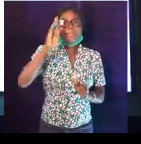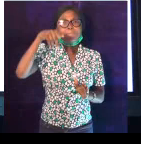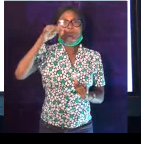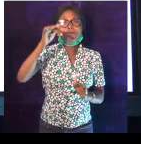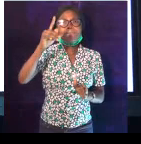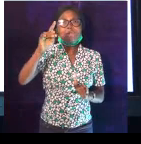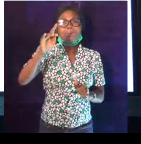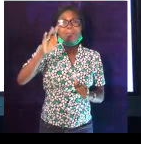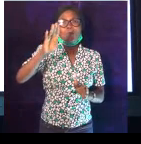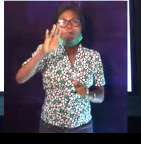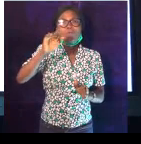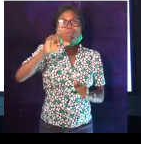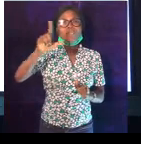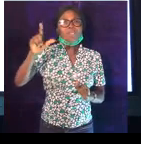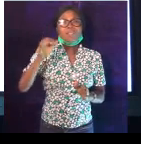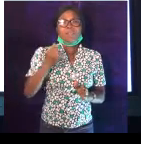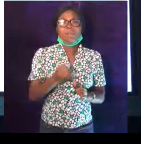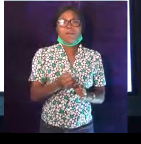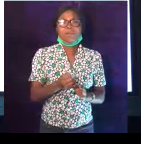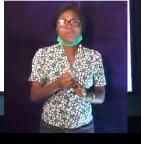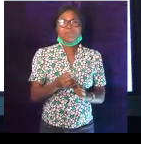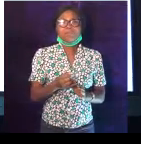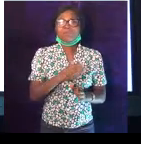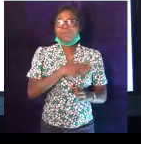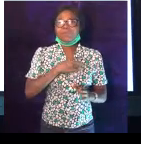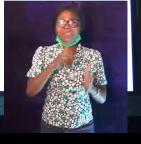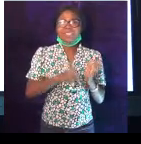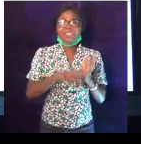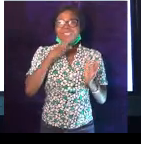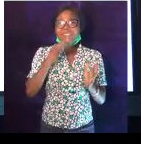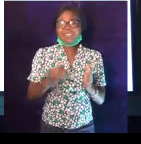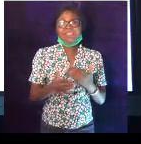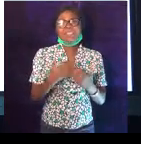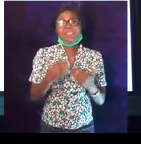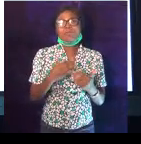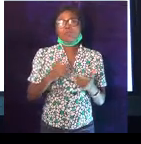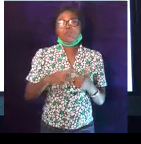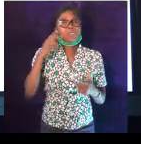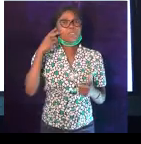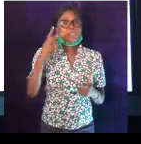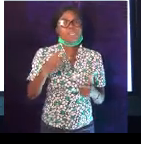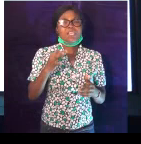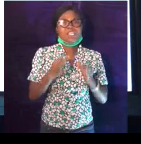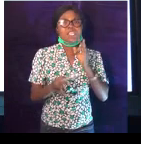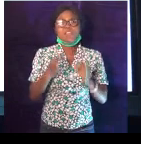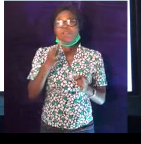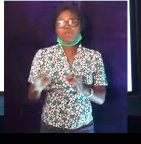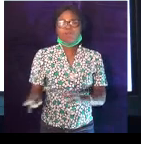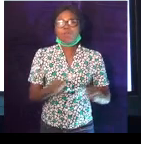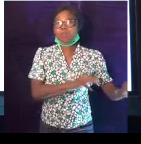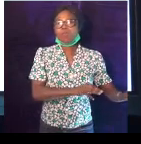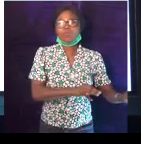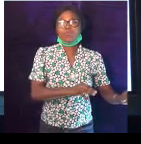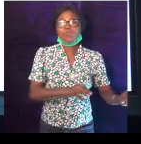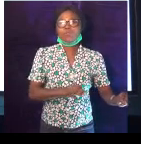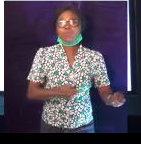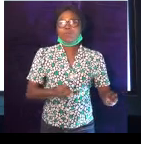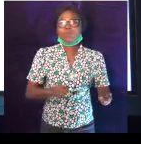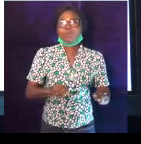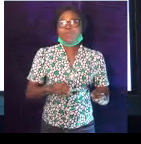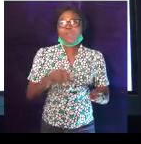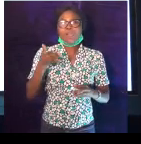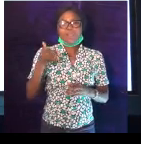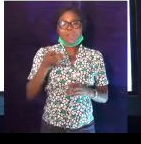a bar graph is the data with the tallest bar. And this is quite easy to see. If we put all the data